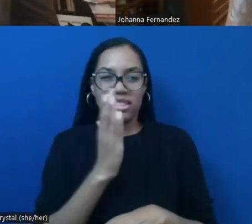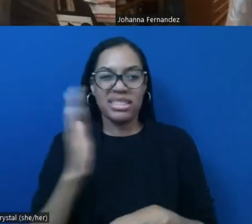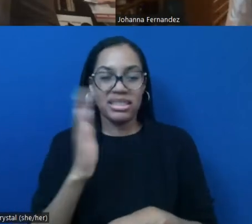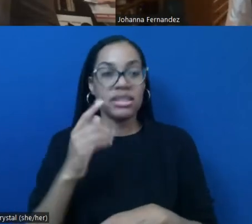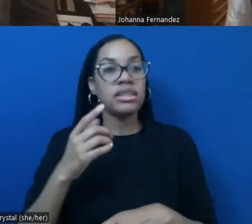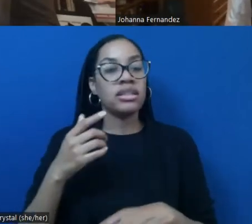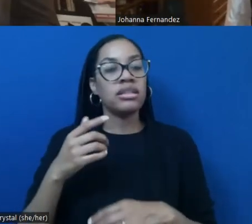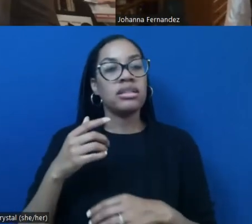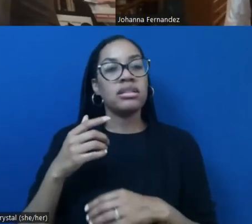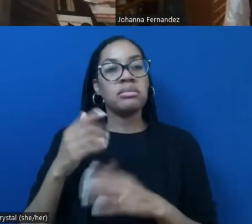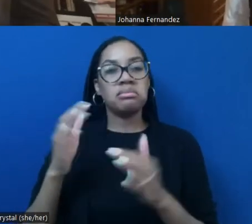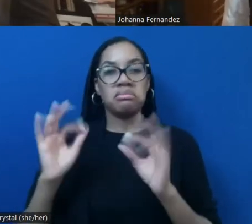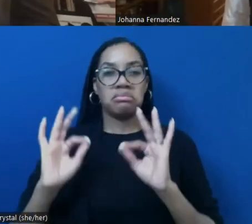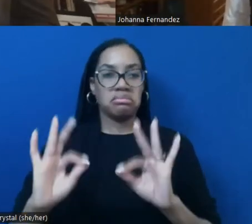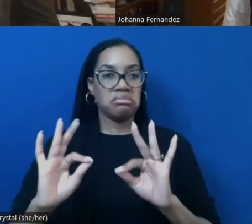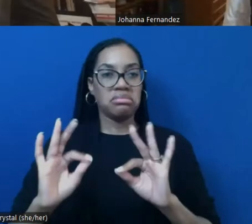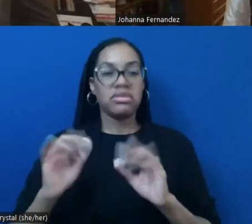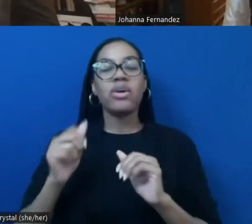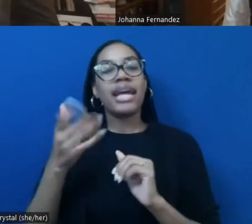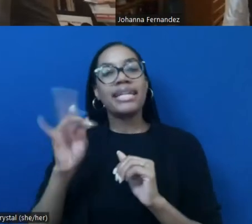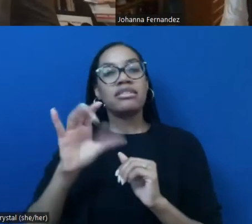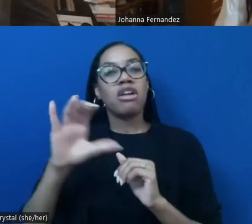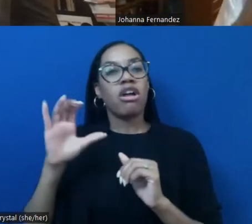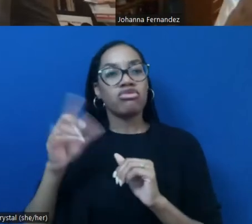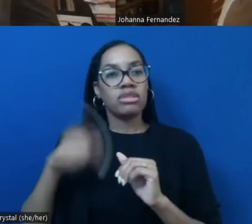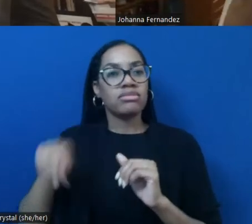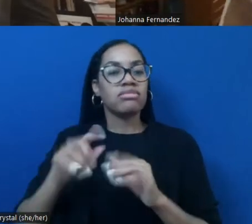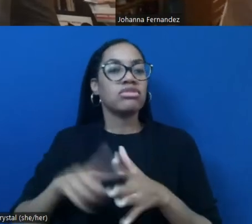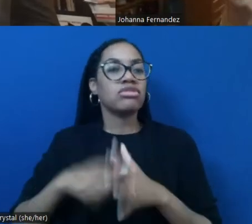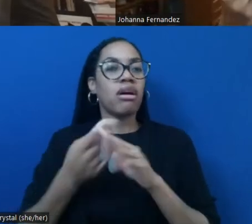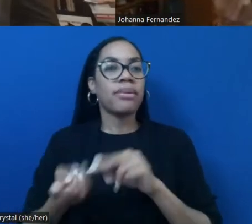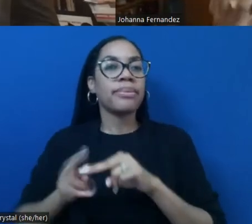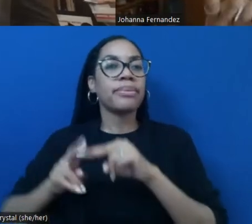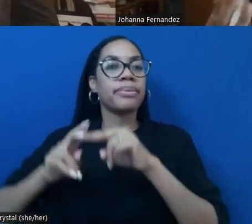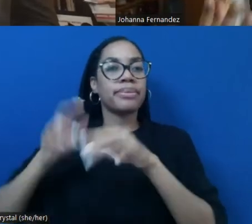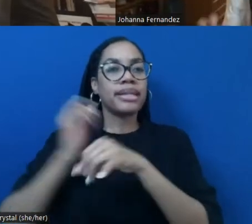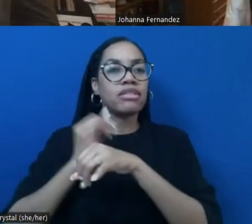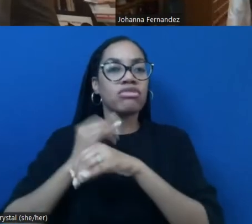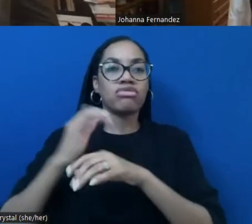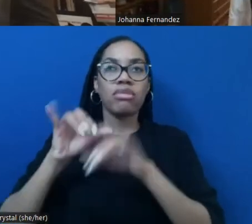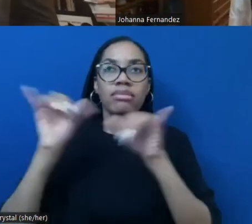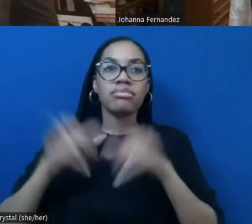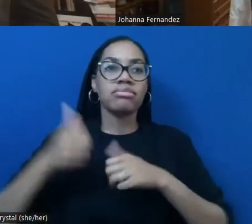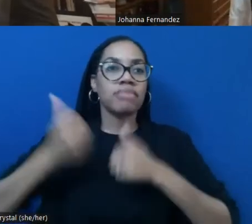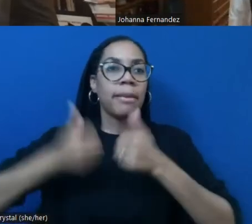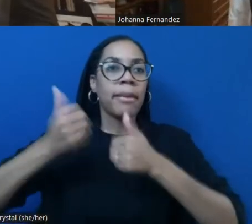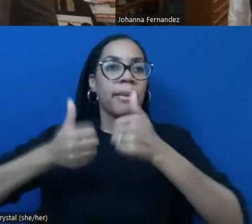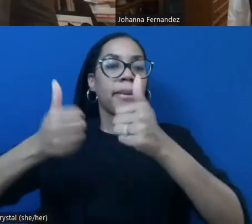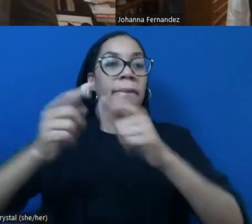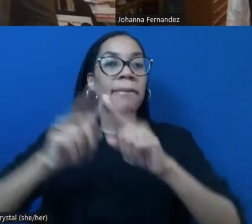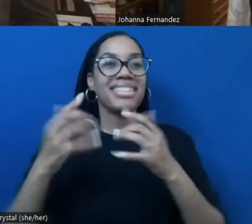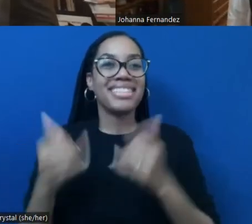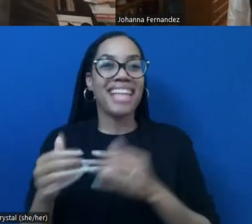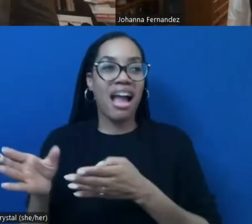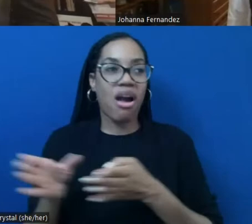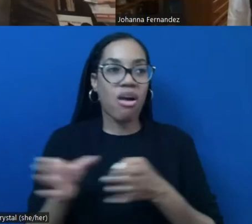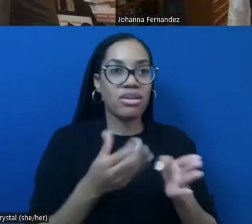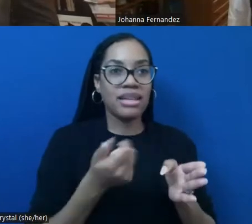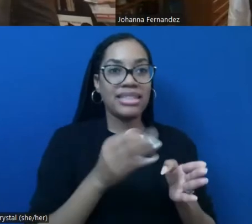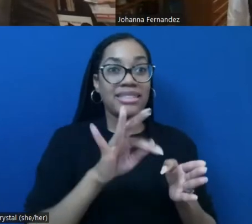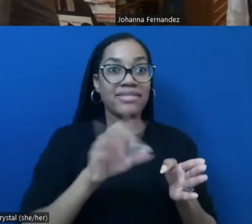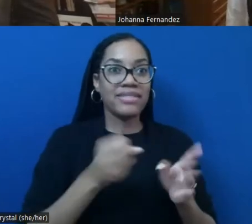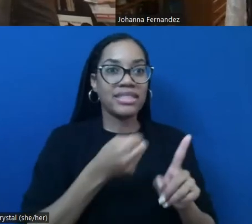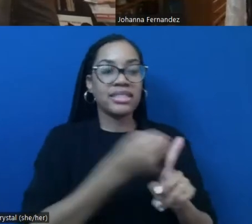organized around consumerism. And so when we trickle this down to what impact does this have